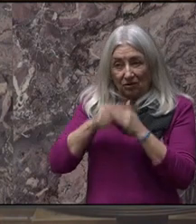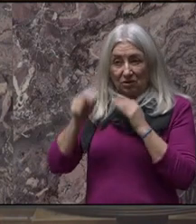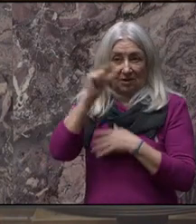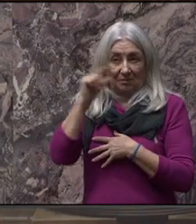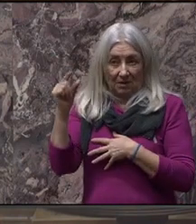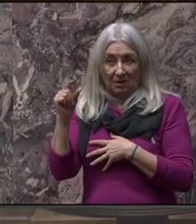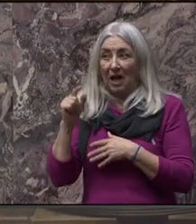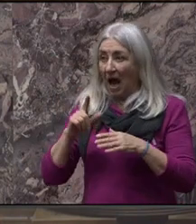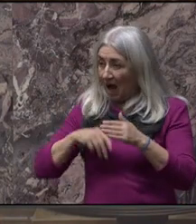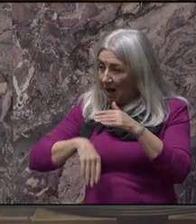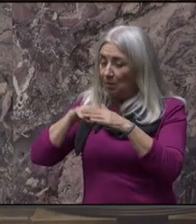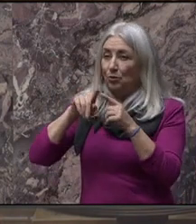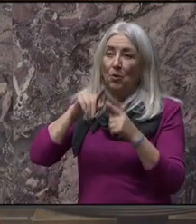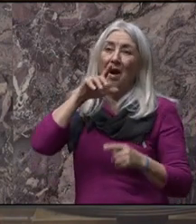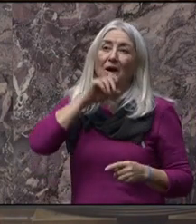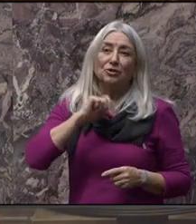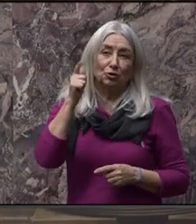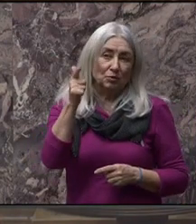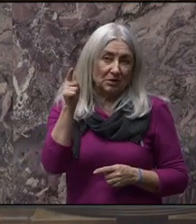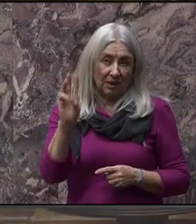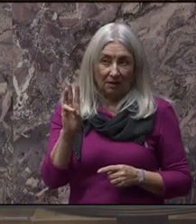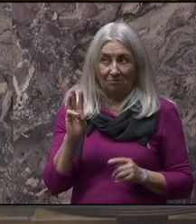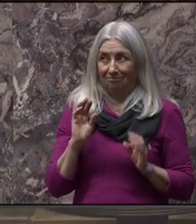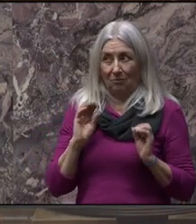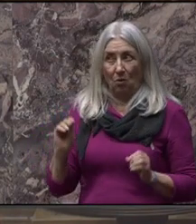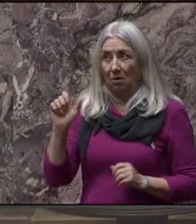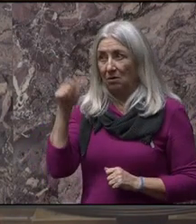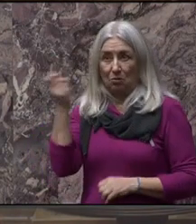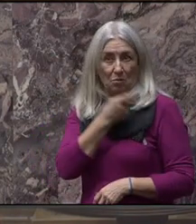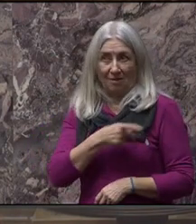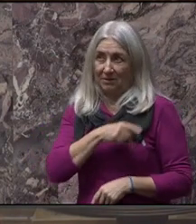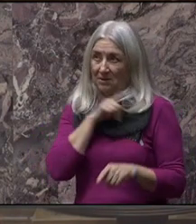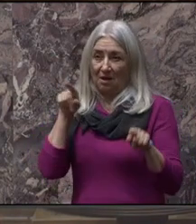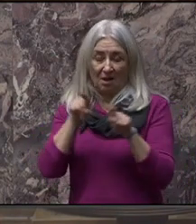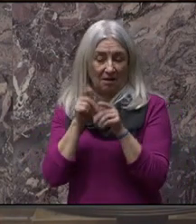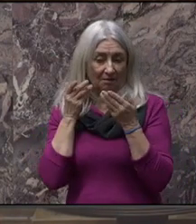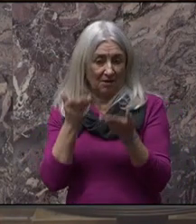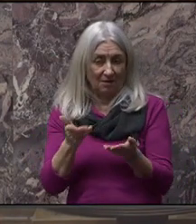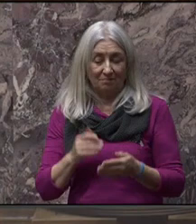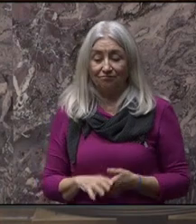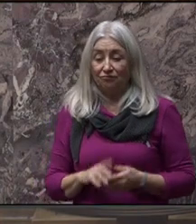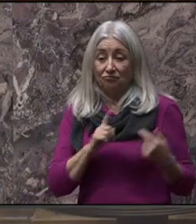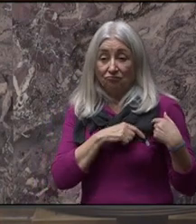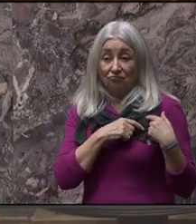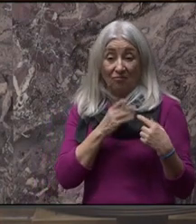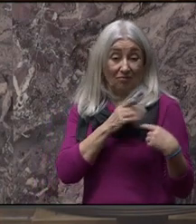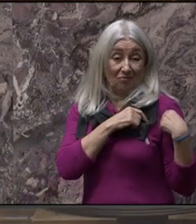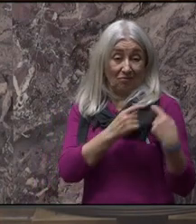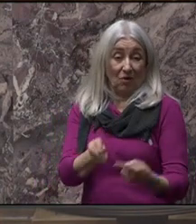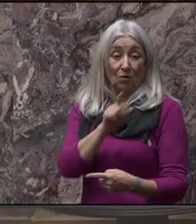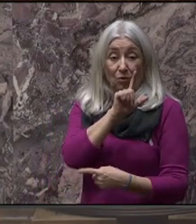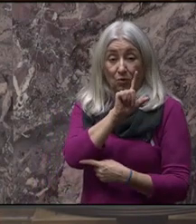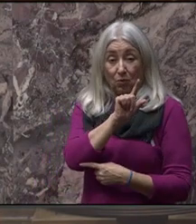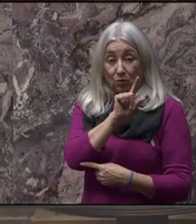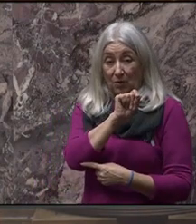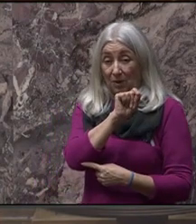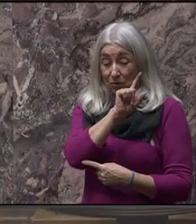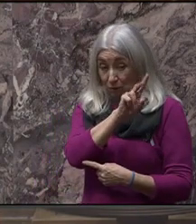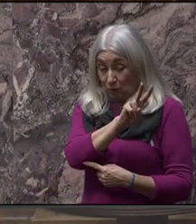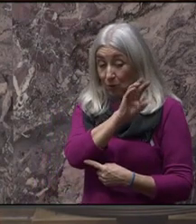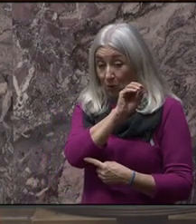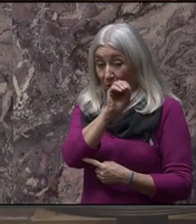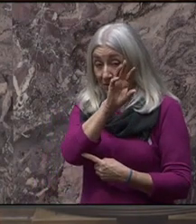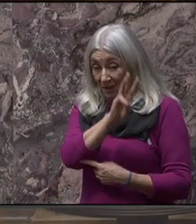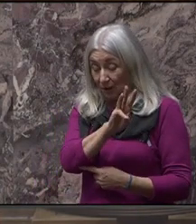26. No other province does that. And between 2006 and 2014, the number of